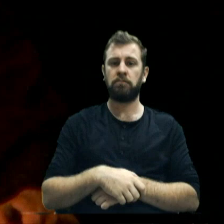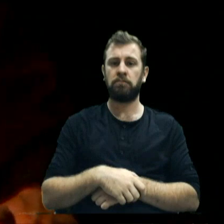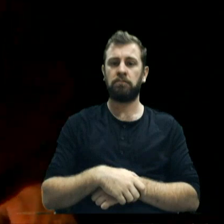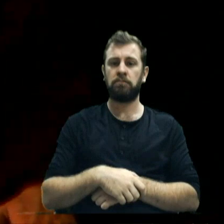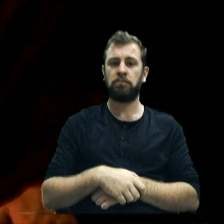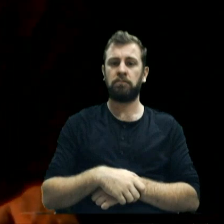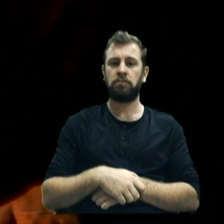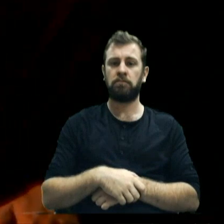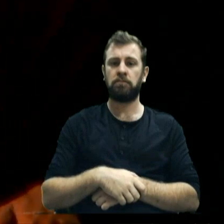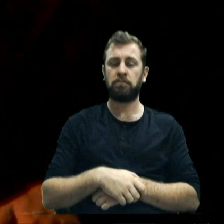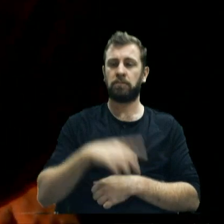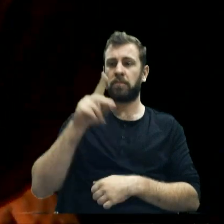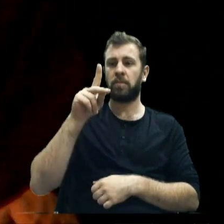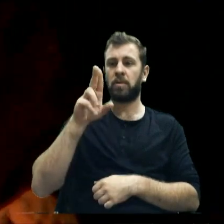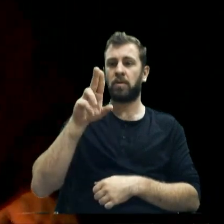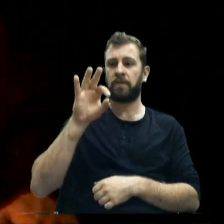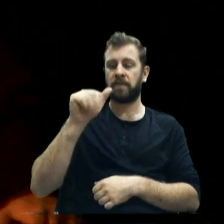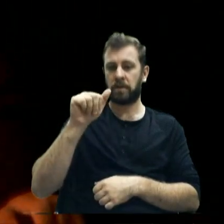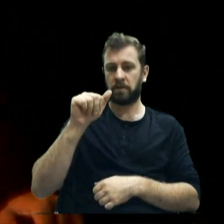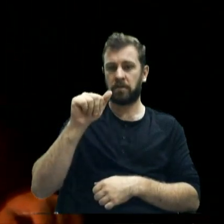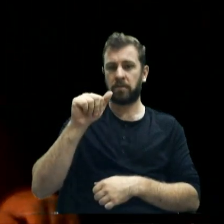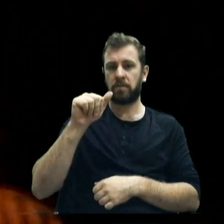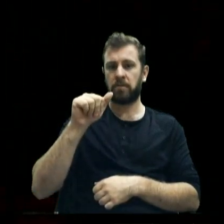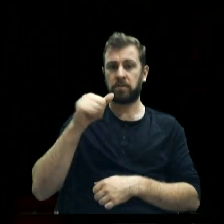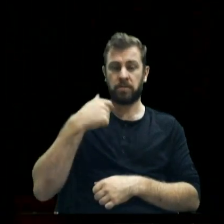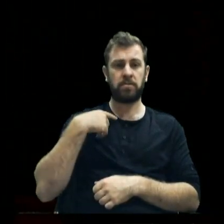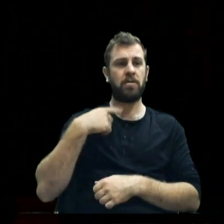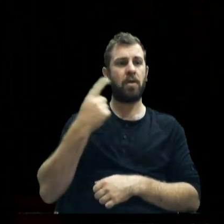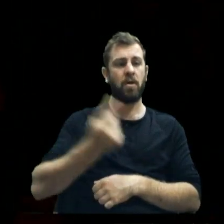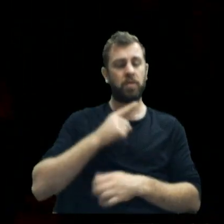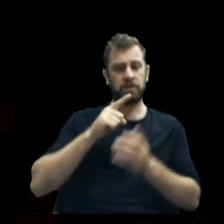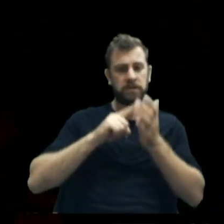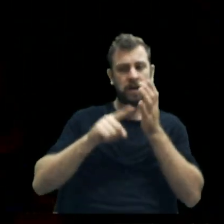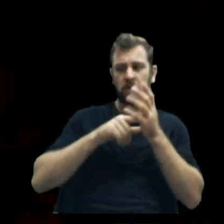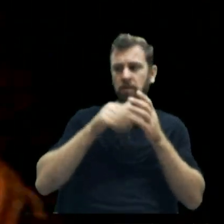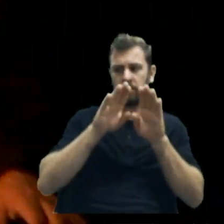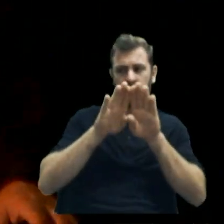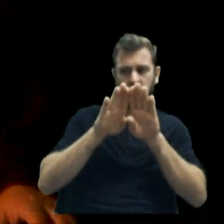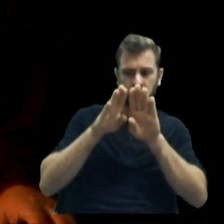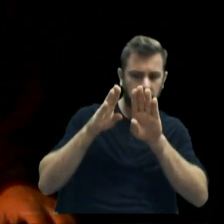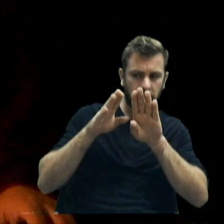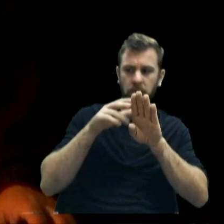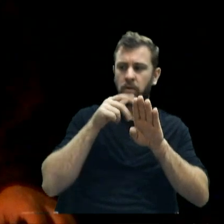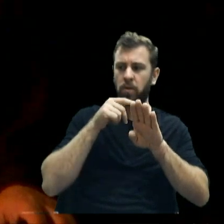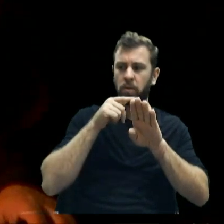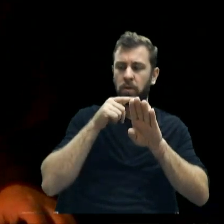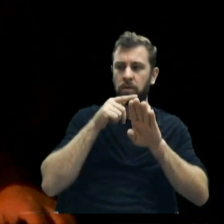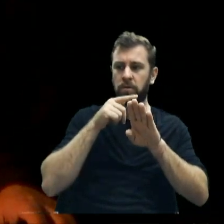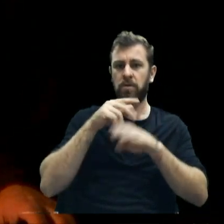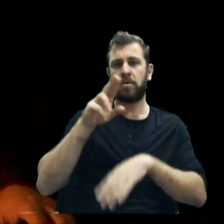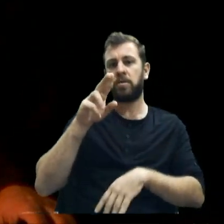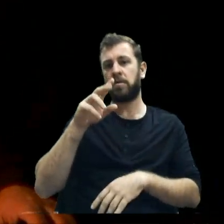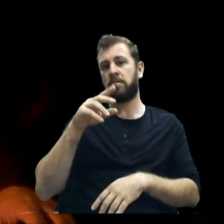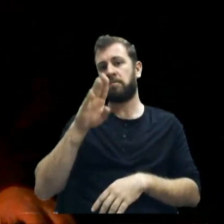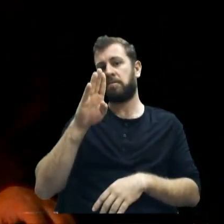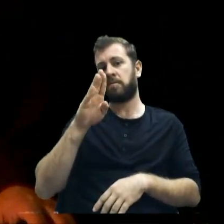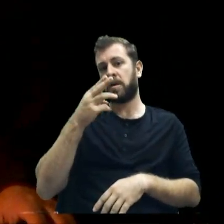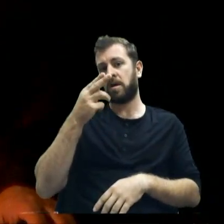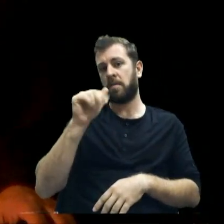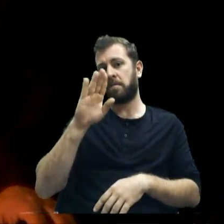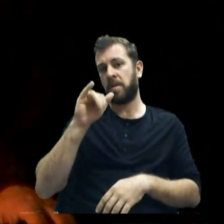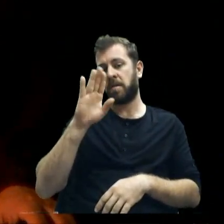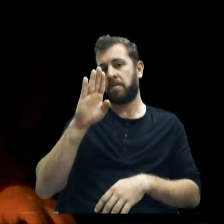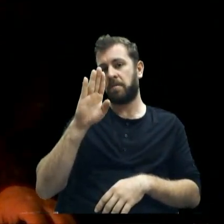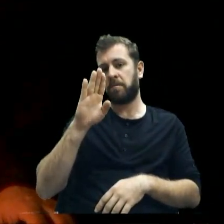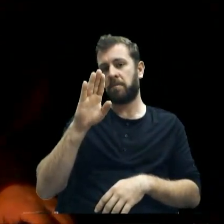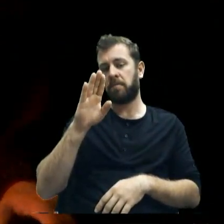In Kufa, of course, you check who it is. Habib, now, of course, very cautiously approaches the door. The